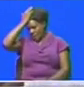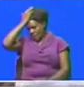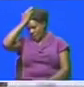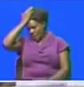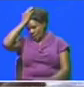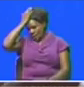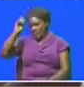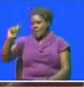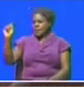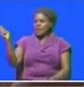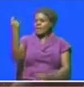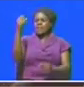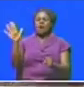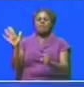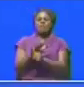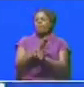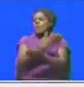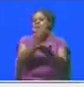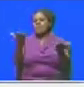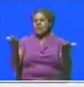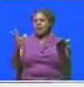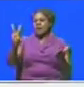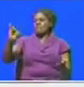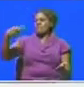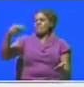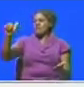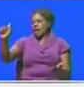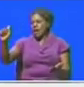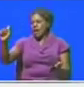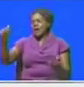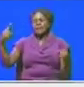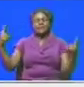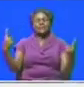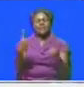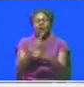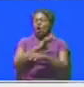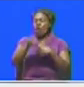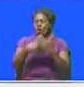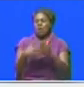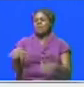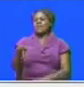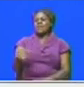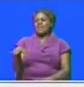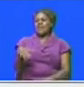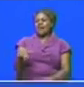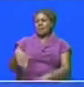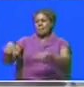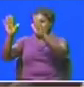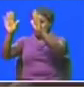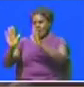Kenya mzima kila mahali, Vihiga, Luanda, pale kila mahali,